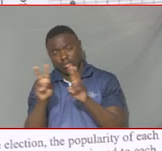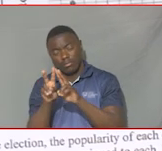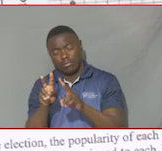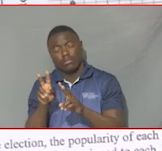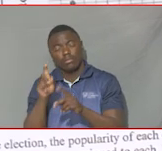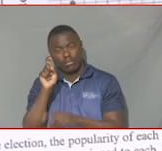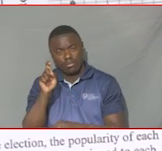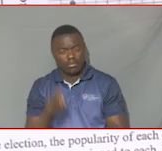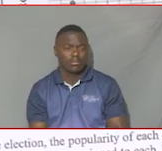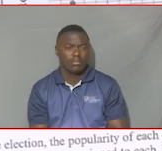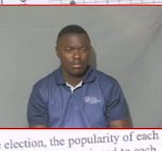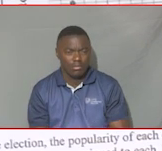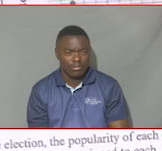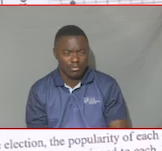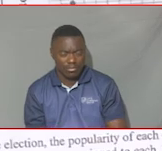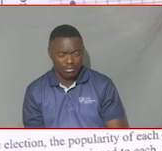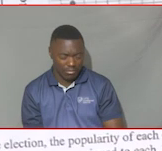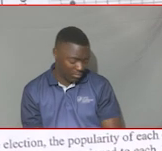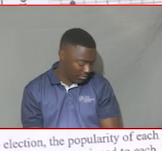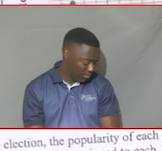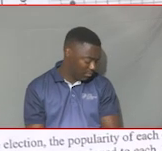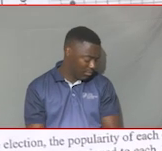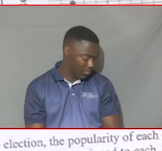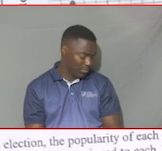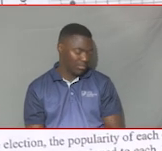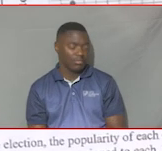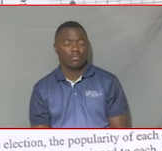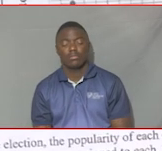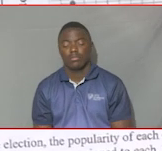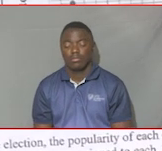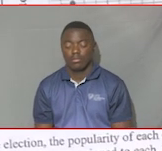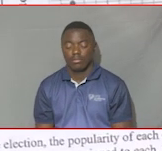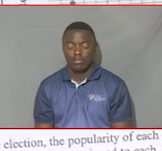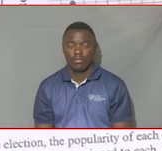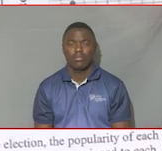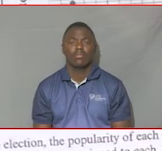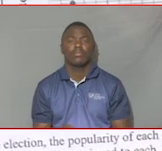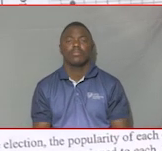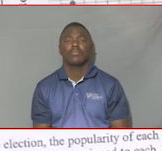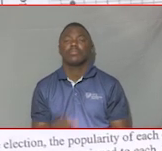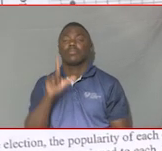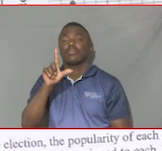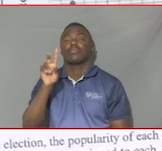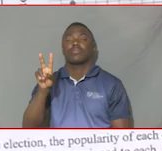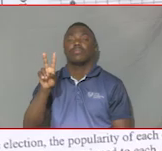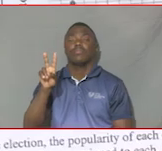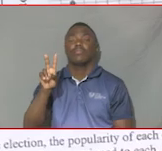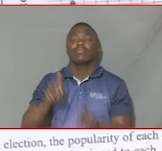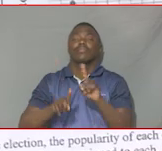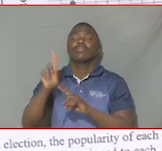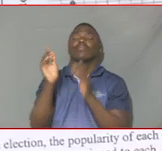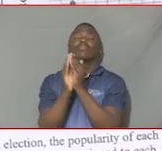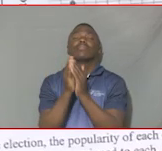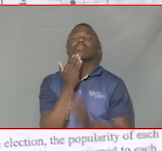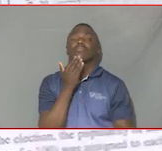Right. Now they ask you, predict the number of votes that a learner with a popularity score of 72 will receive.